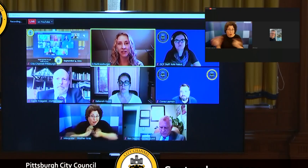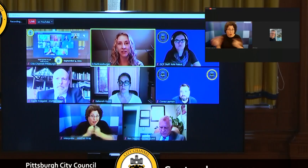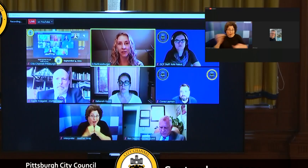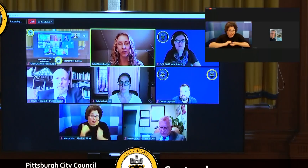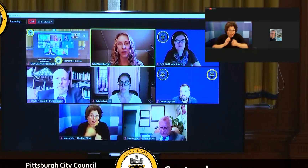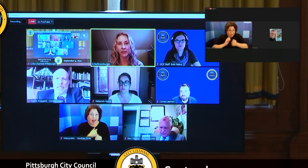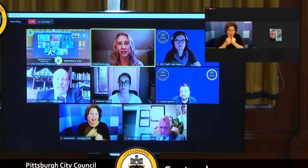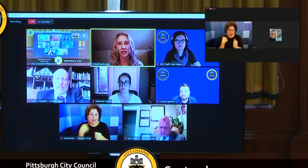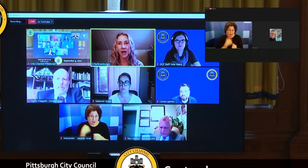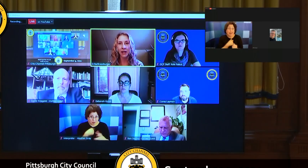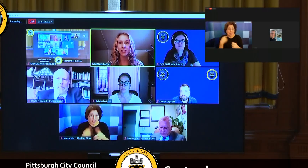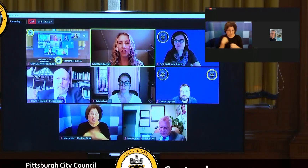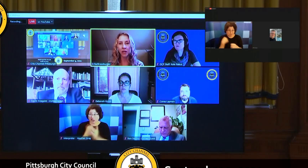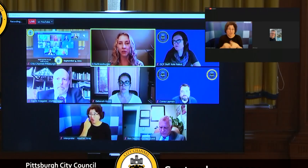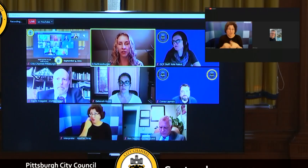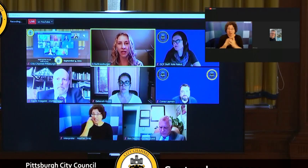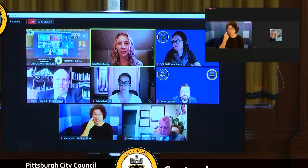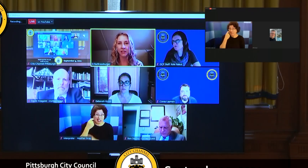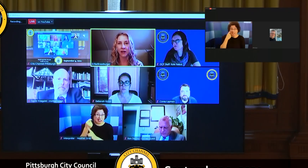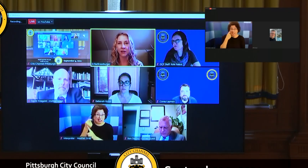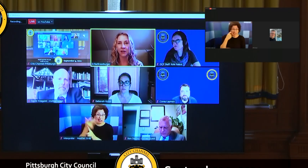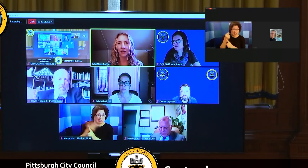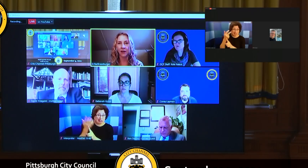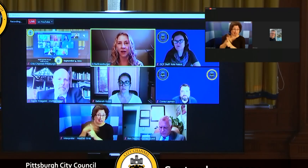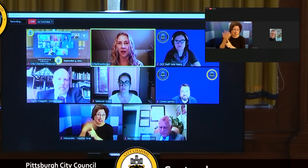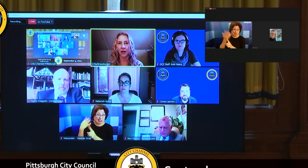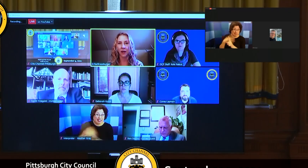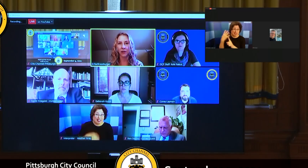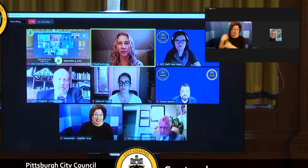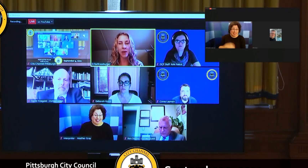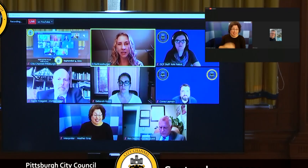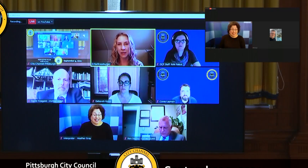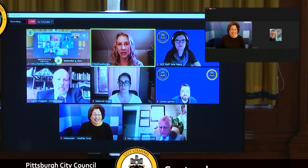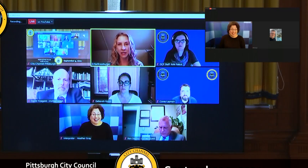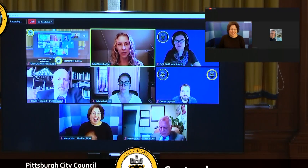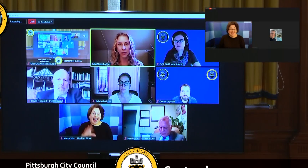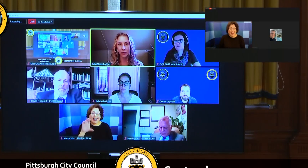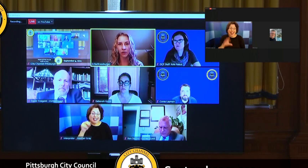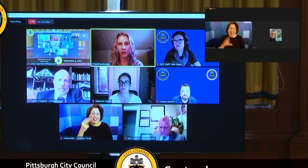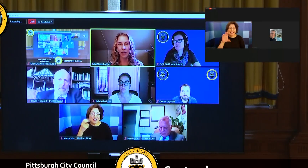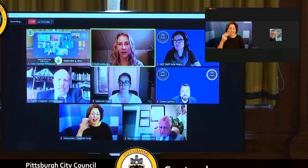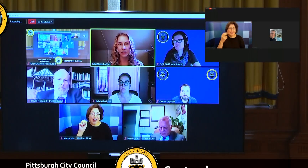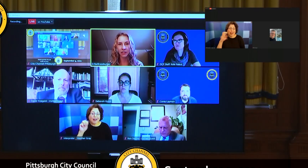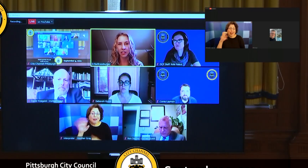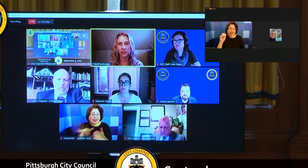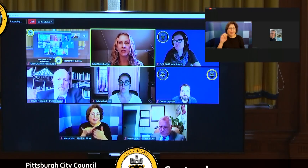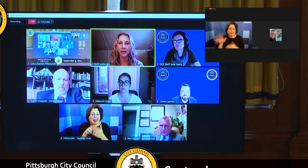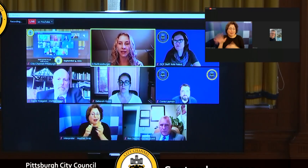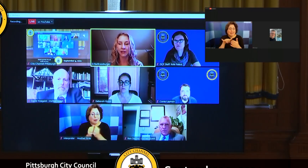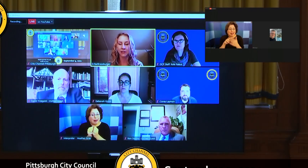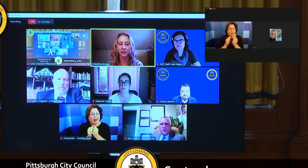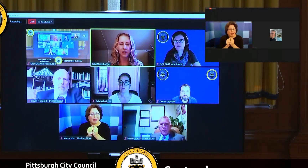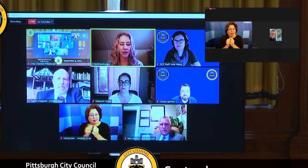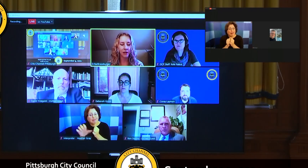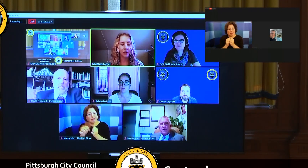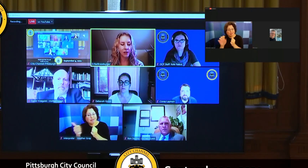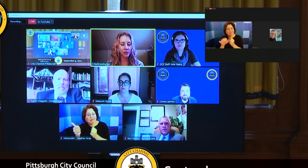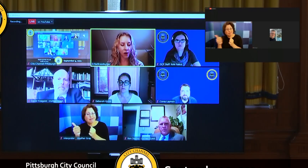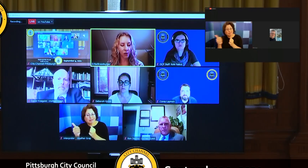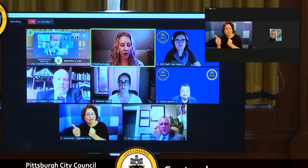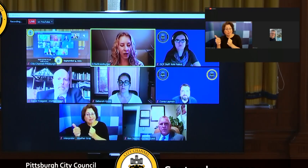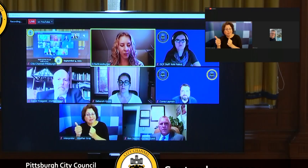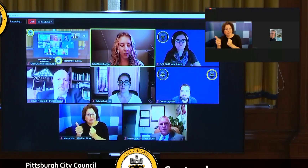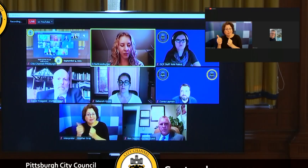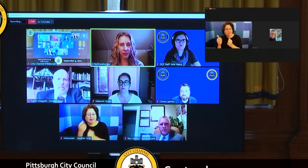last several months. And as Chatham really has done with many, many neighbors over the last years and decades.